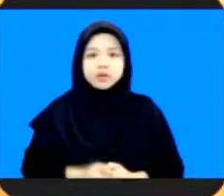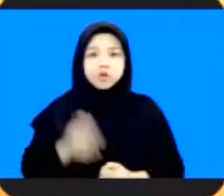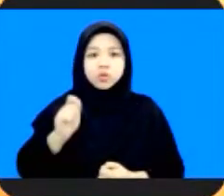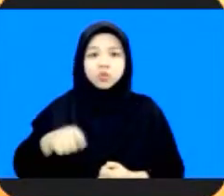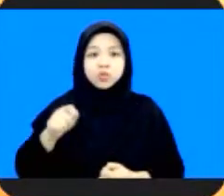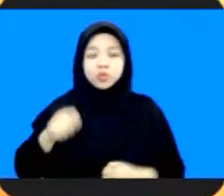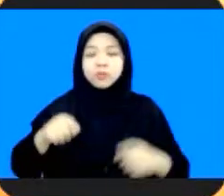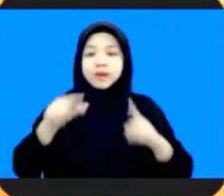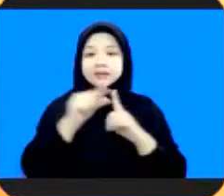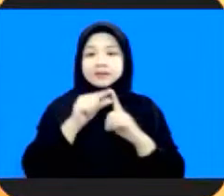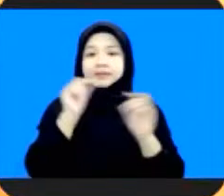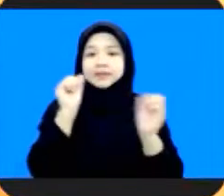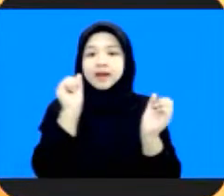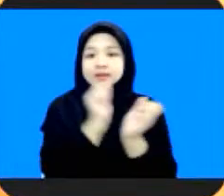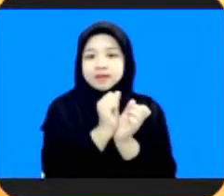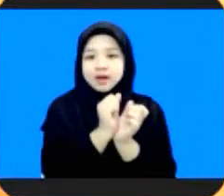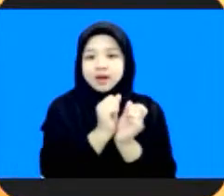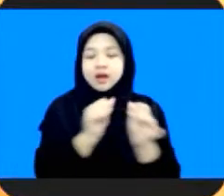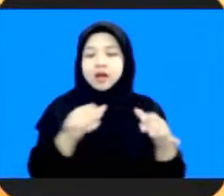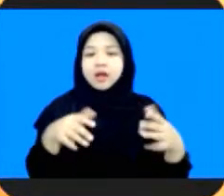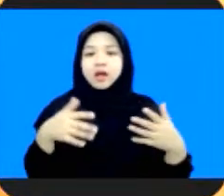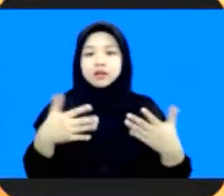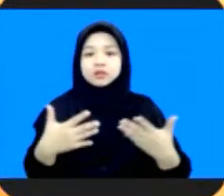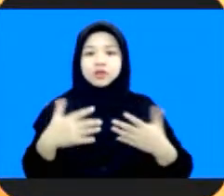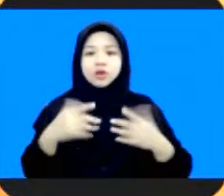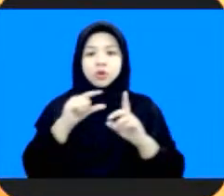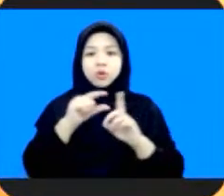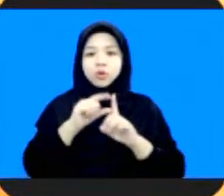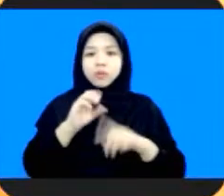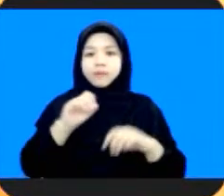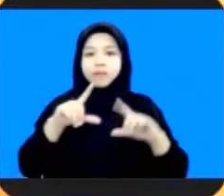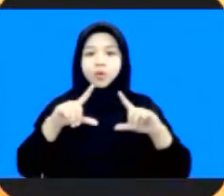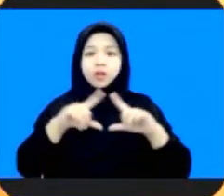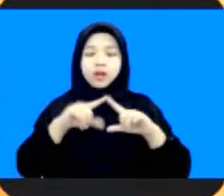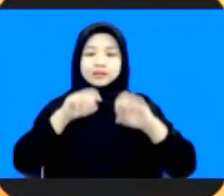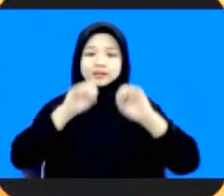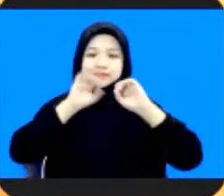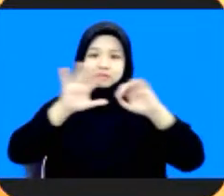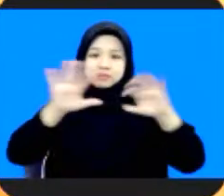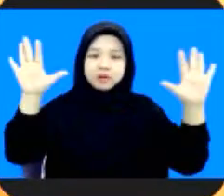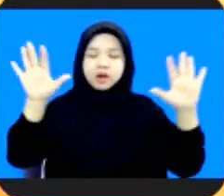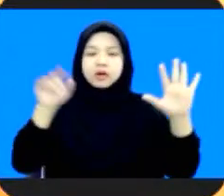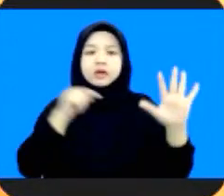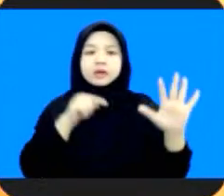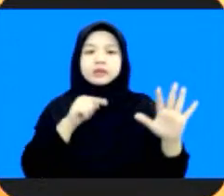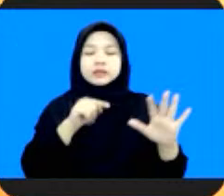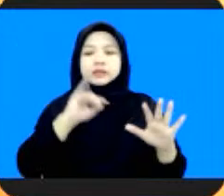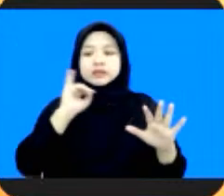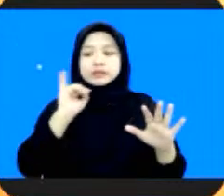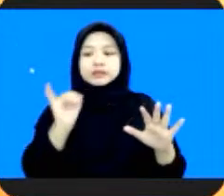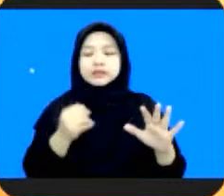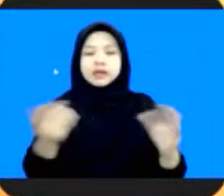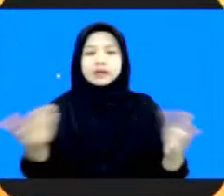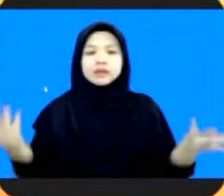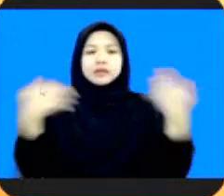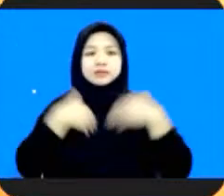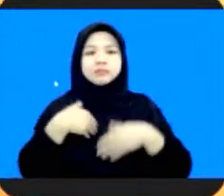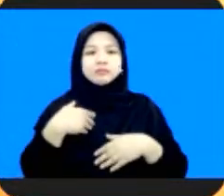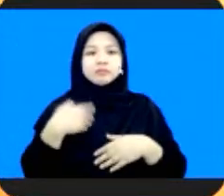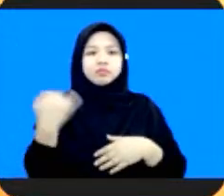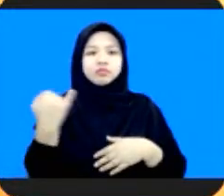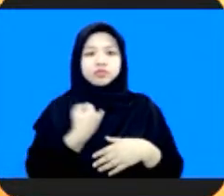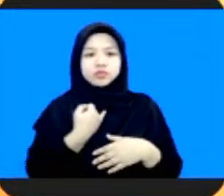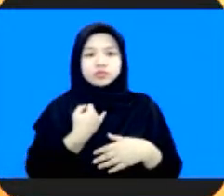of diffusion can also misfire as well. I'll get to that when we have time. Yeah, we're running short of time,